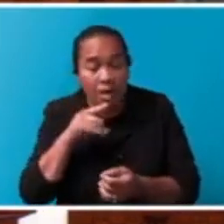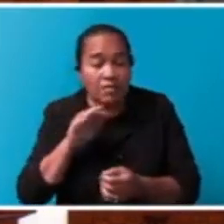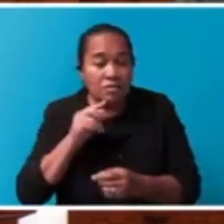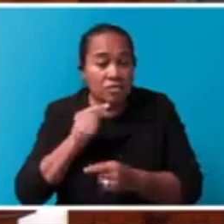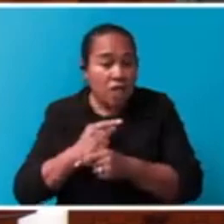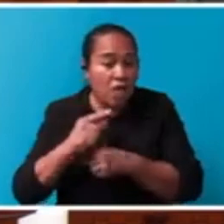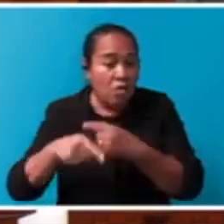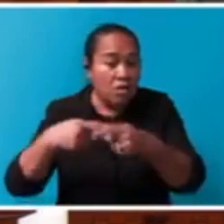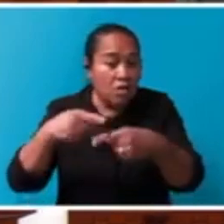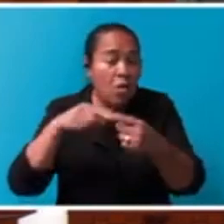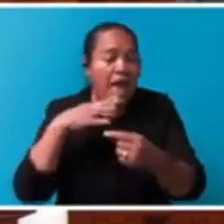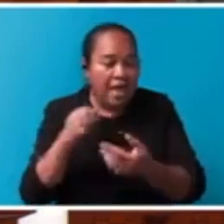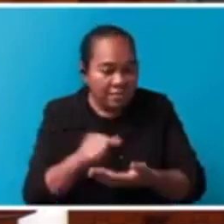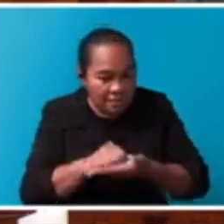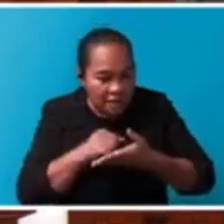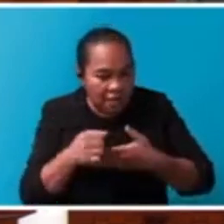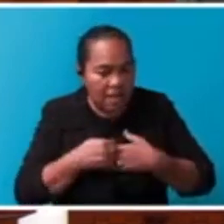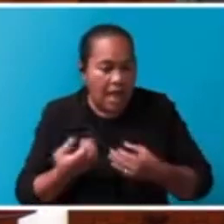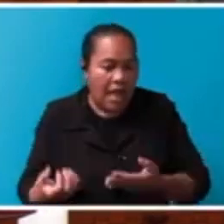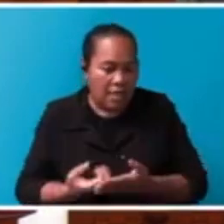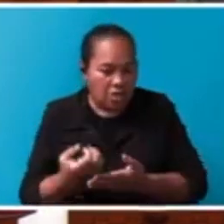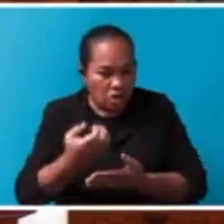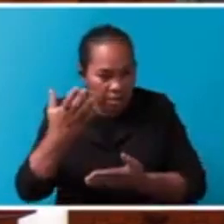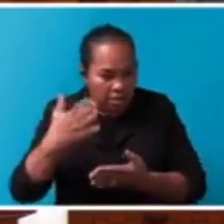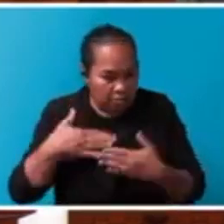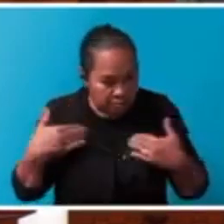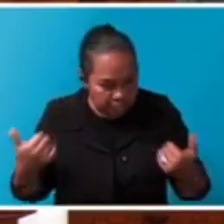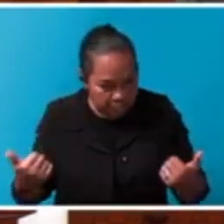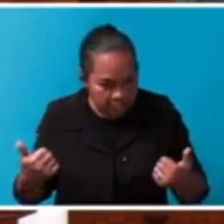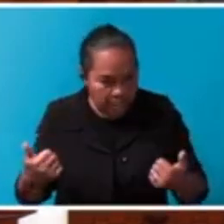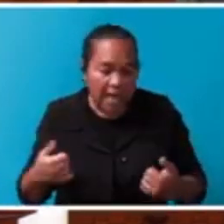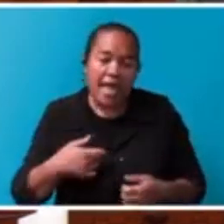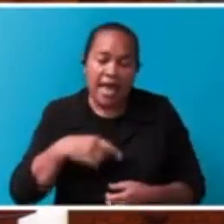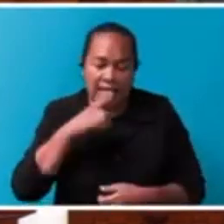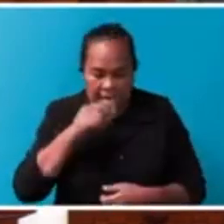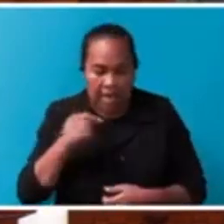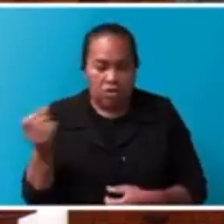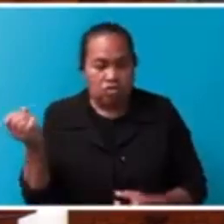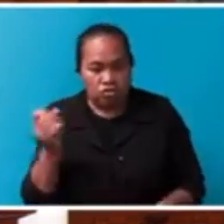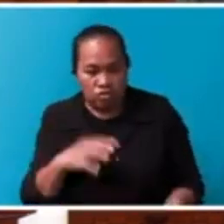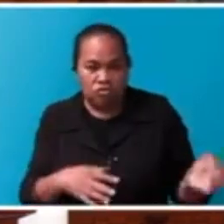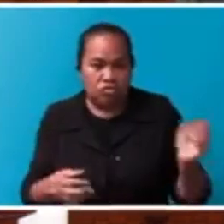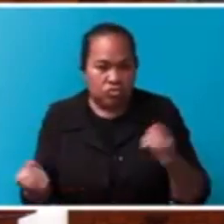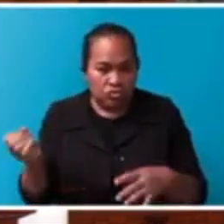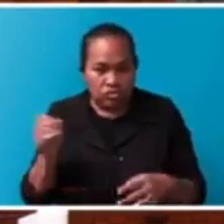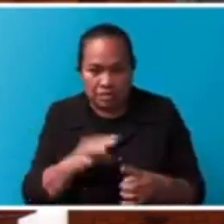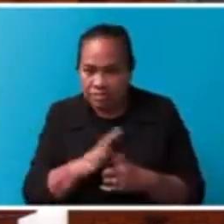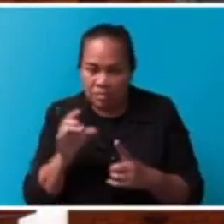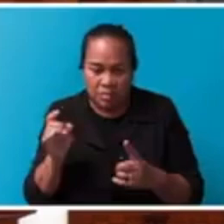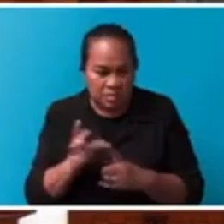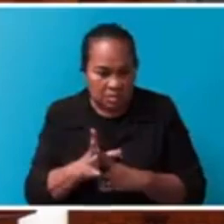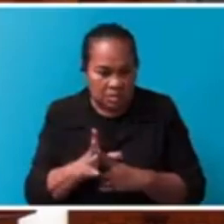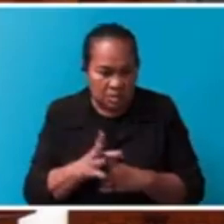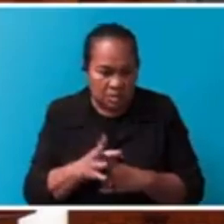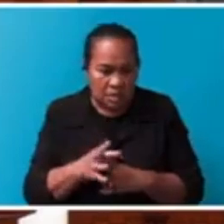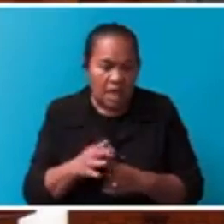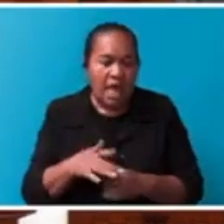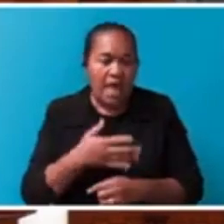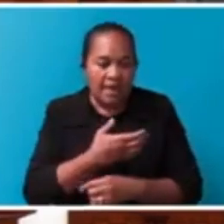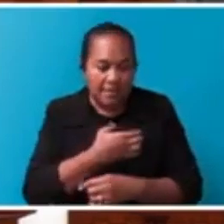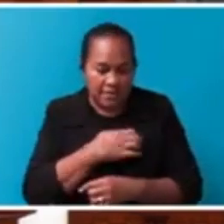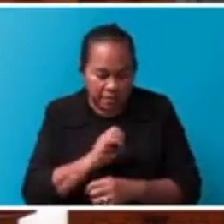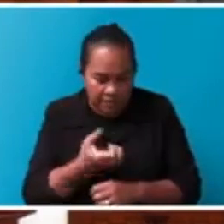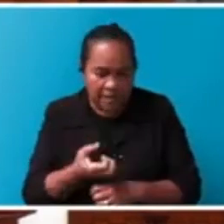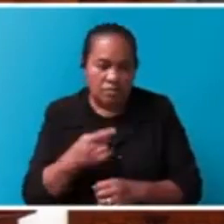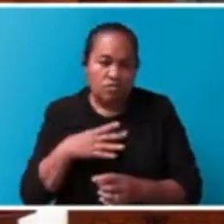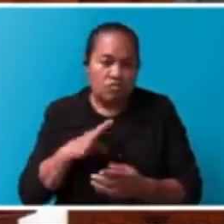have secure economic well-being and are able to contribute significantly and effectively to the